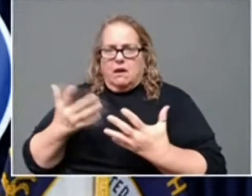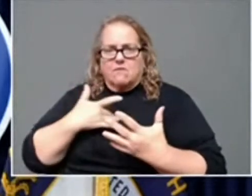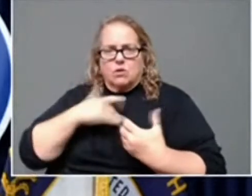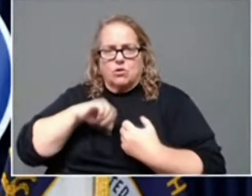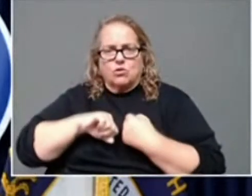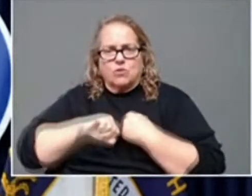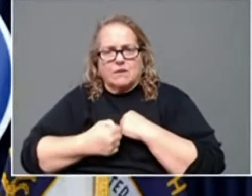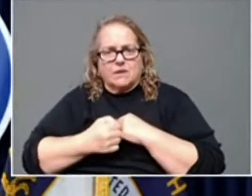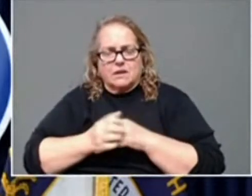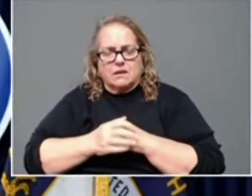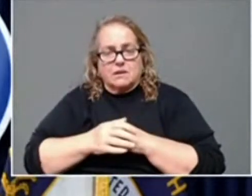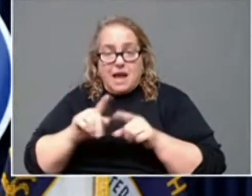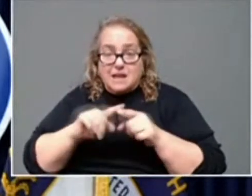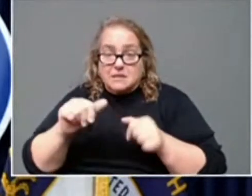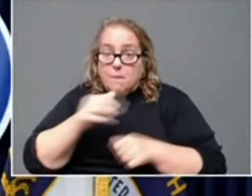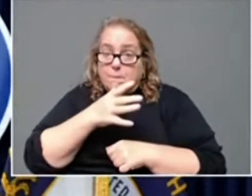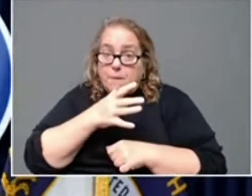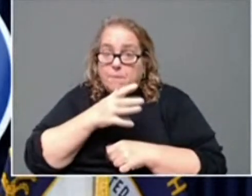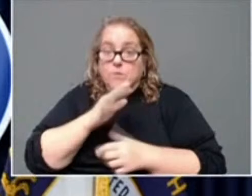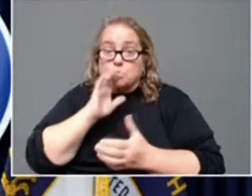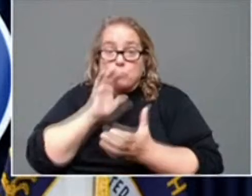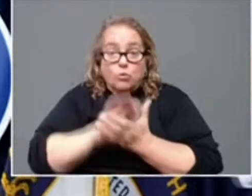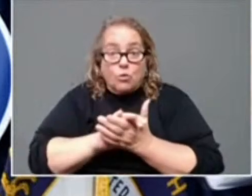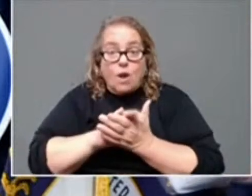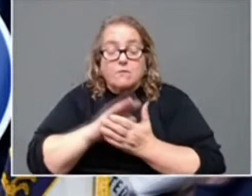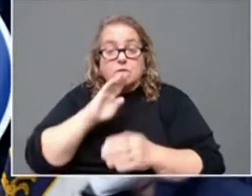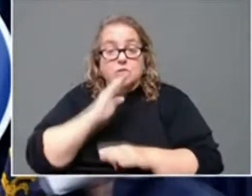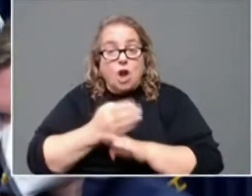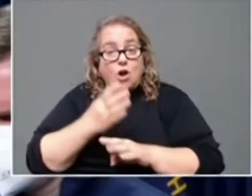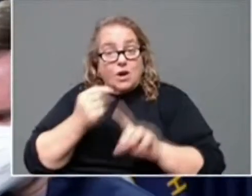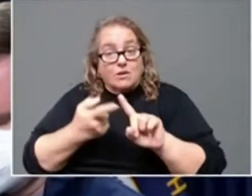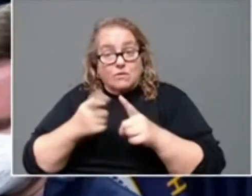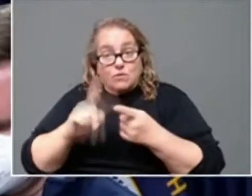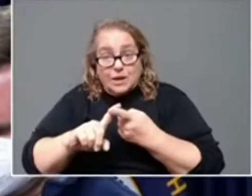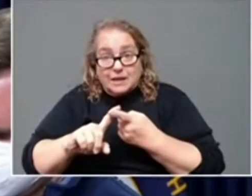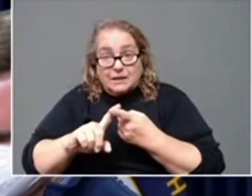As a mom, wife, daughter, and friend,